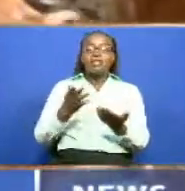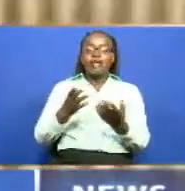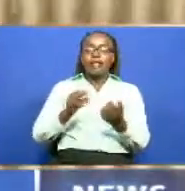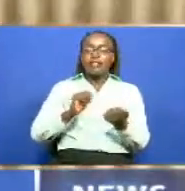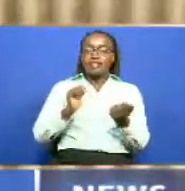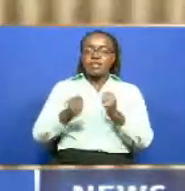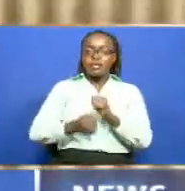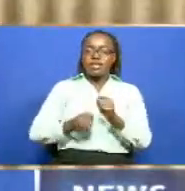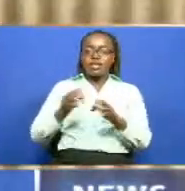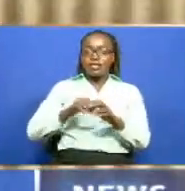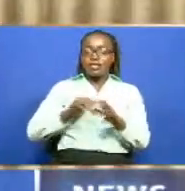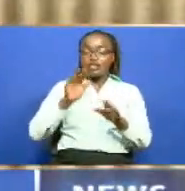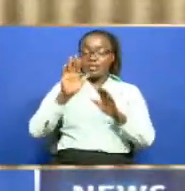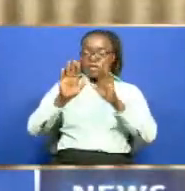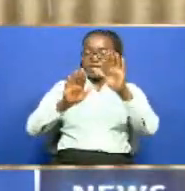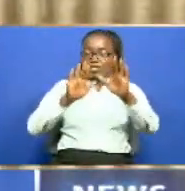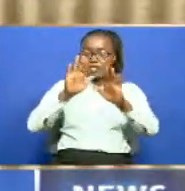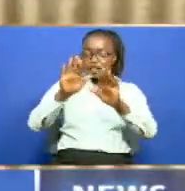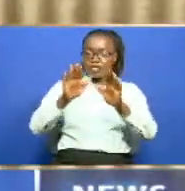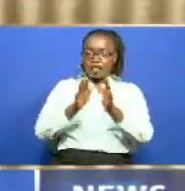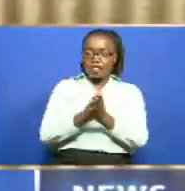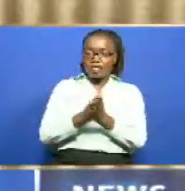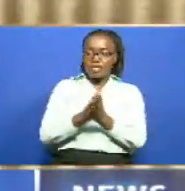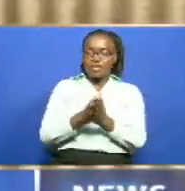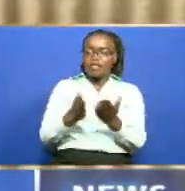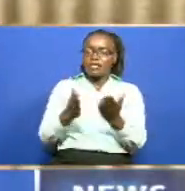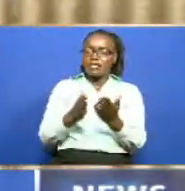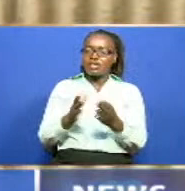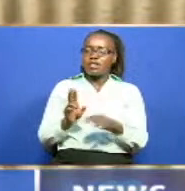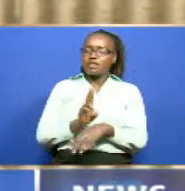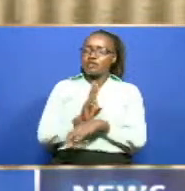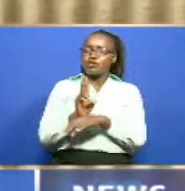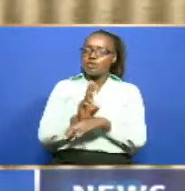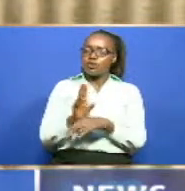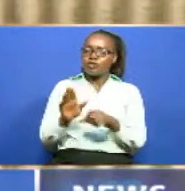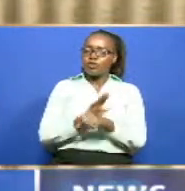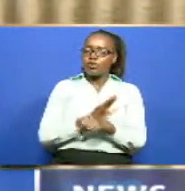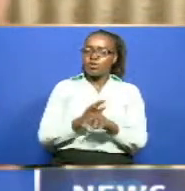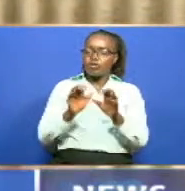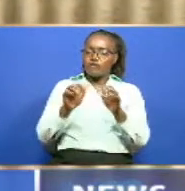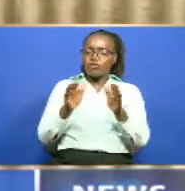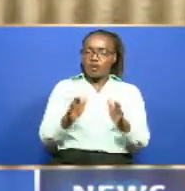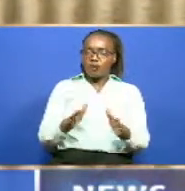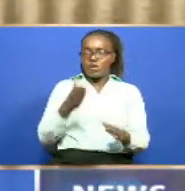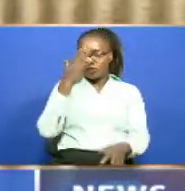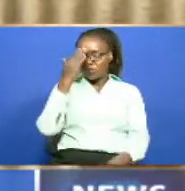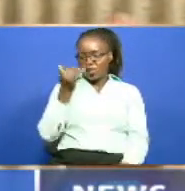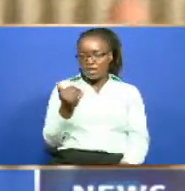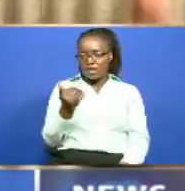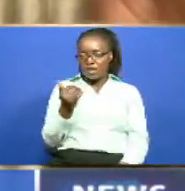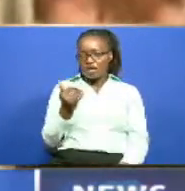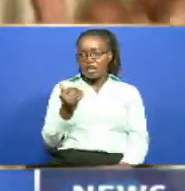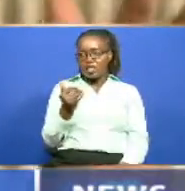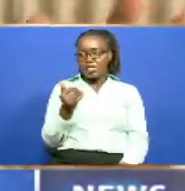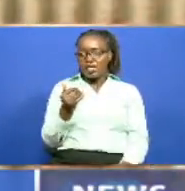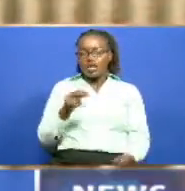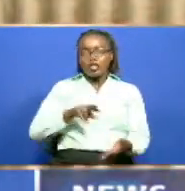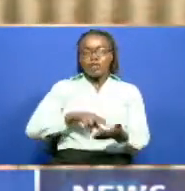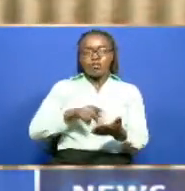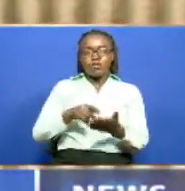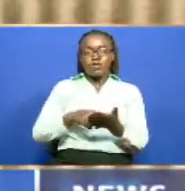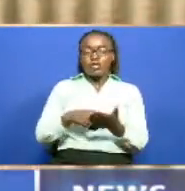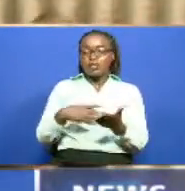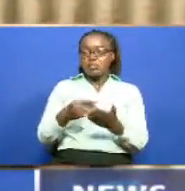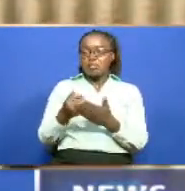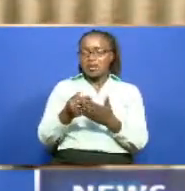Kirinyaga. That training alone I have found is so useful to the farmers, because even when the project money is